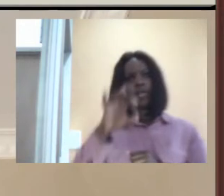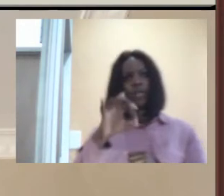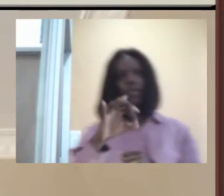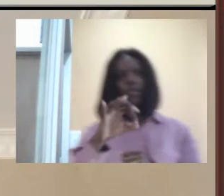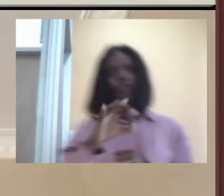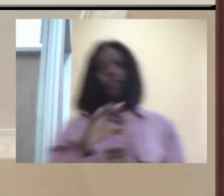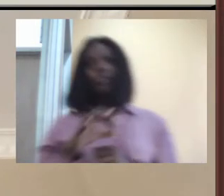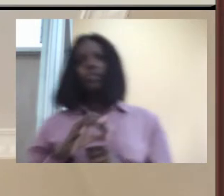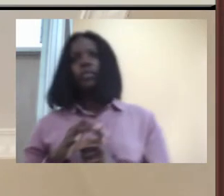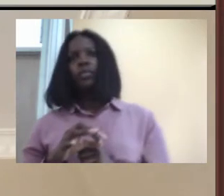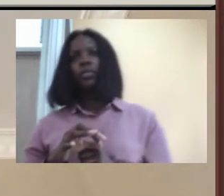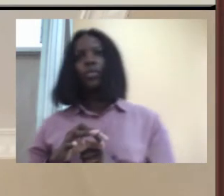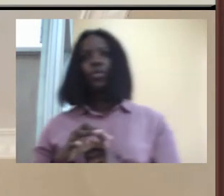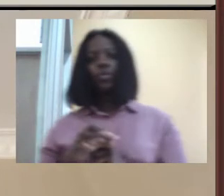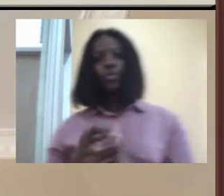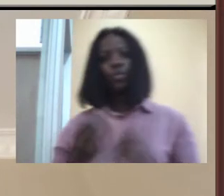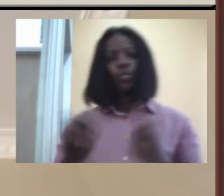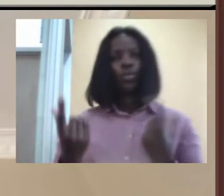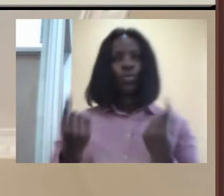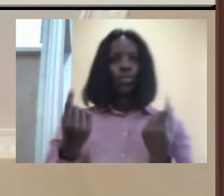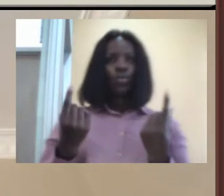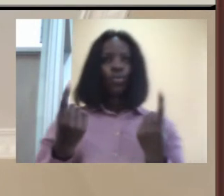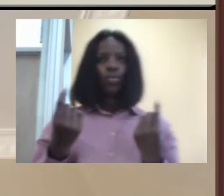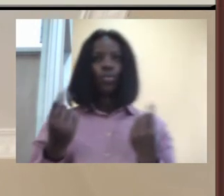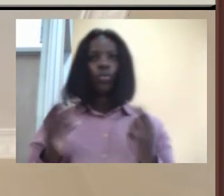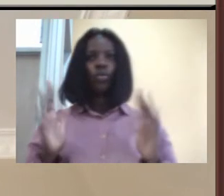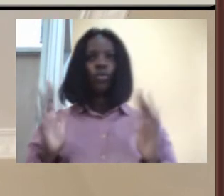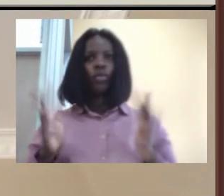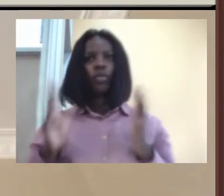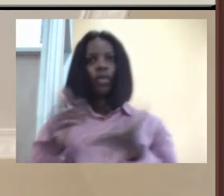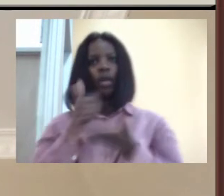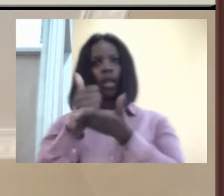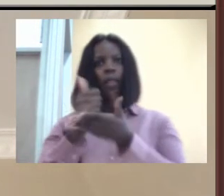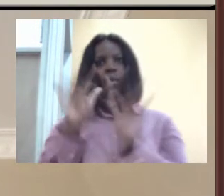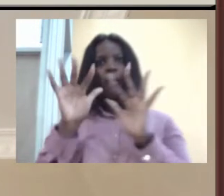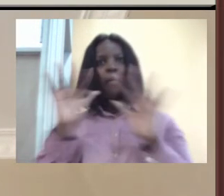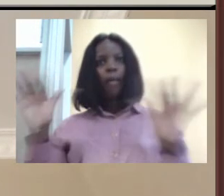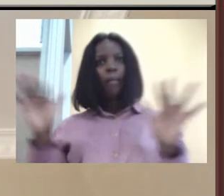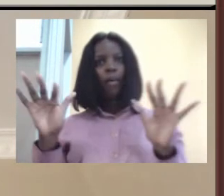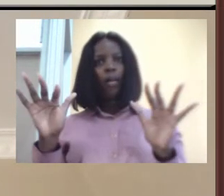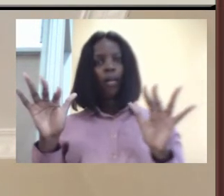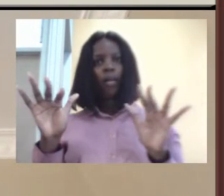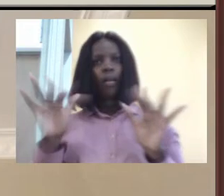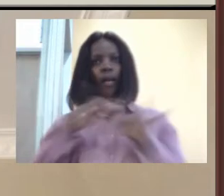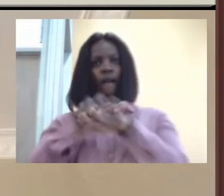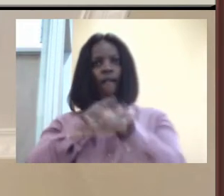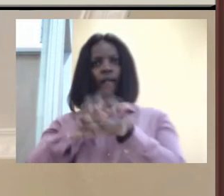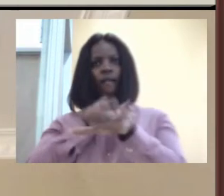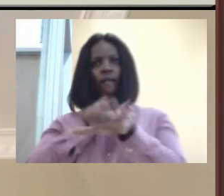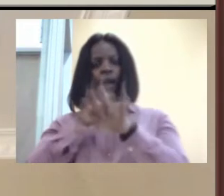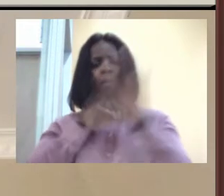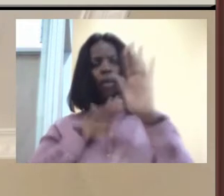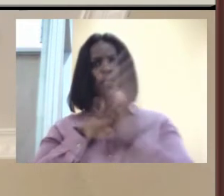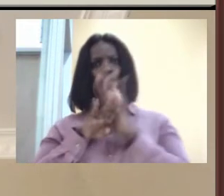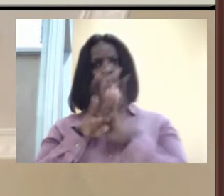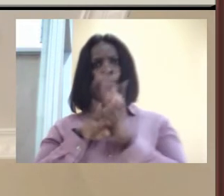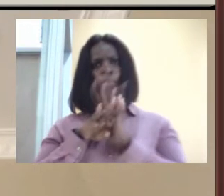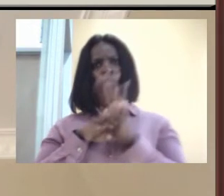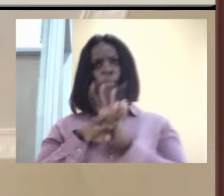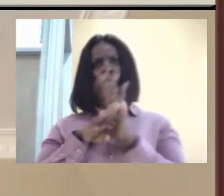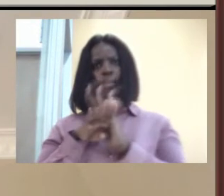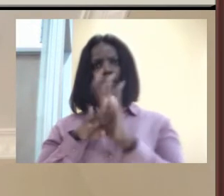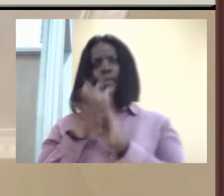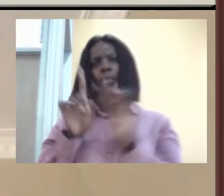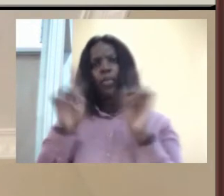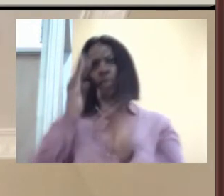other things, they've just assisted the emerging farmers through the formation and partnership. We know that he